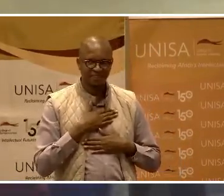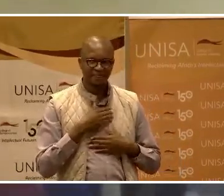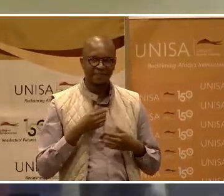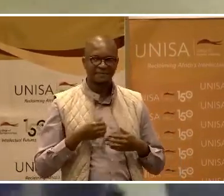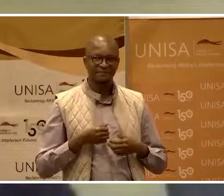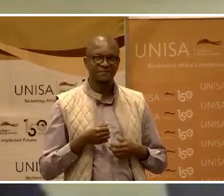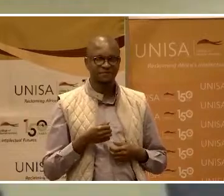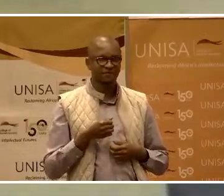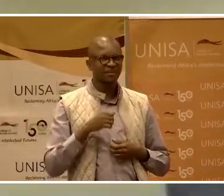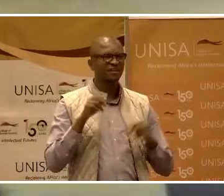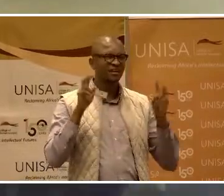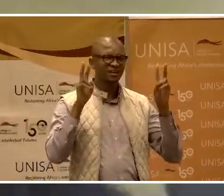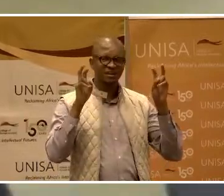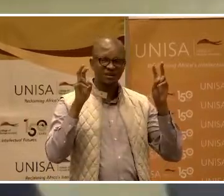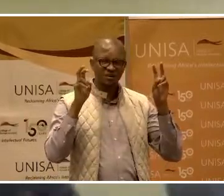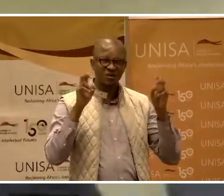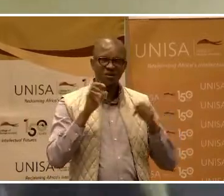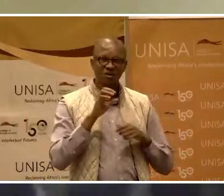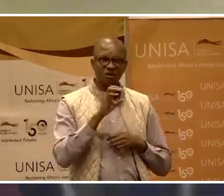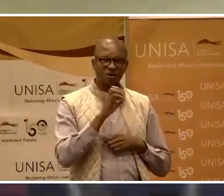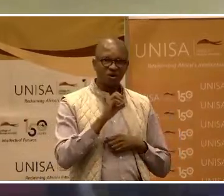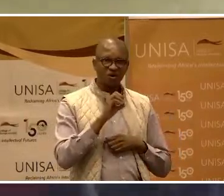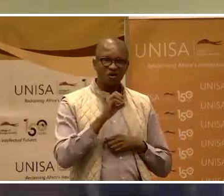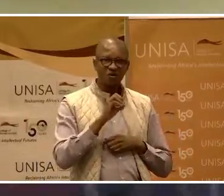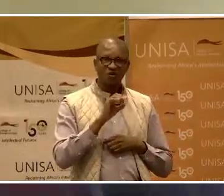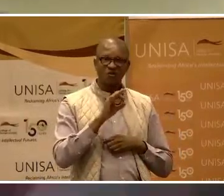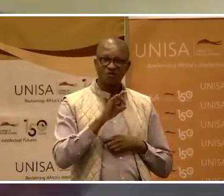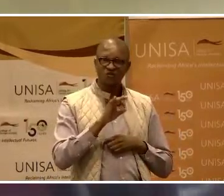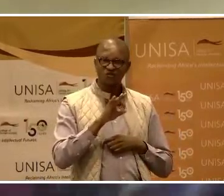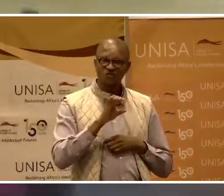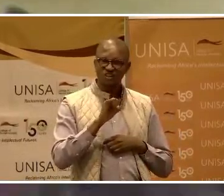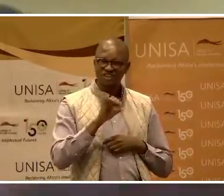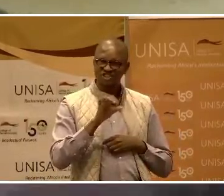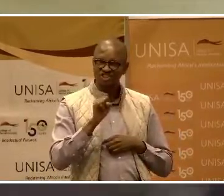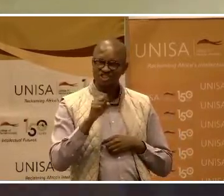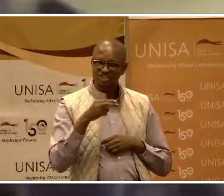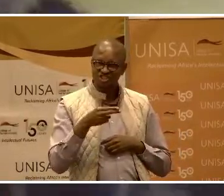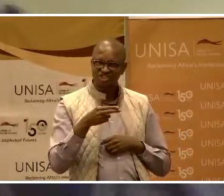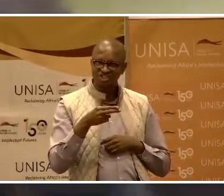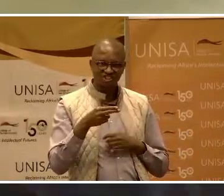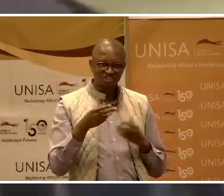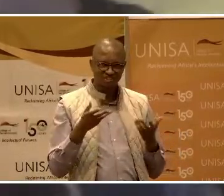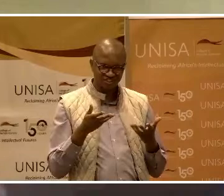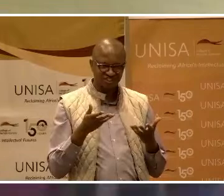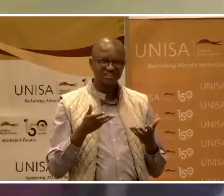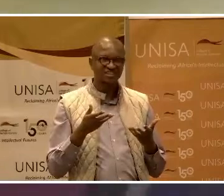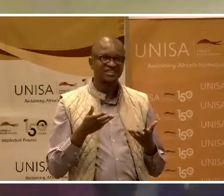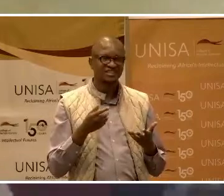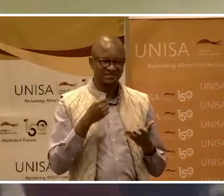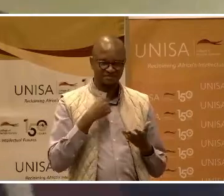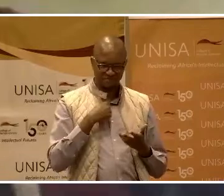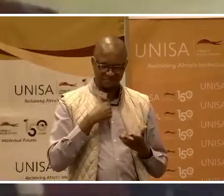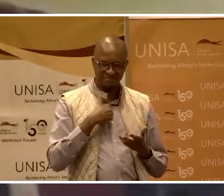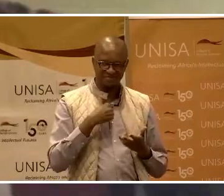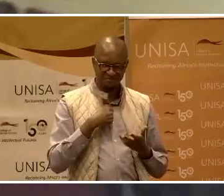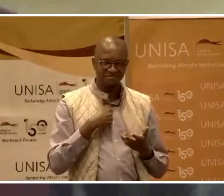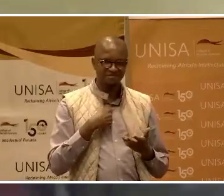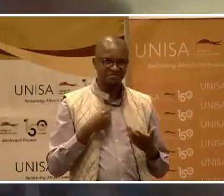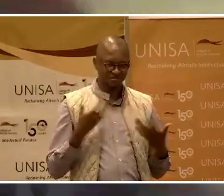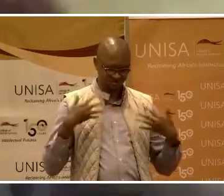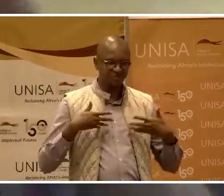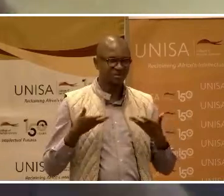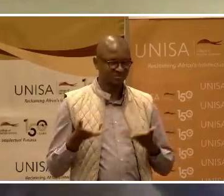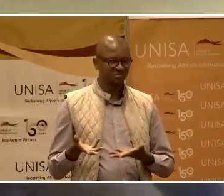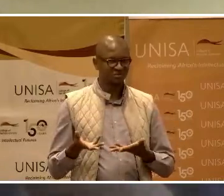call it Ofi. It is an emblem of our cultural heritage.